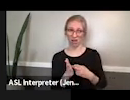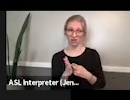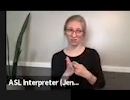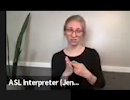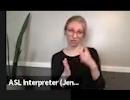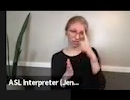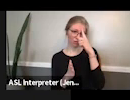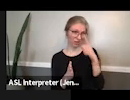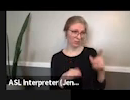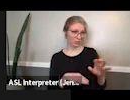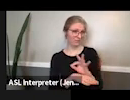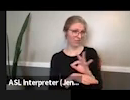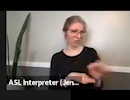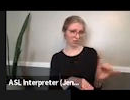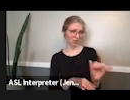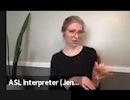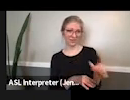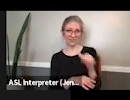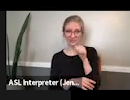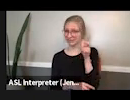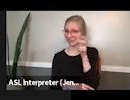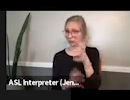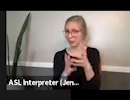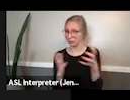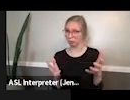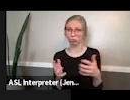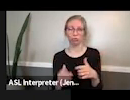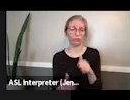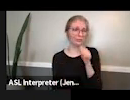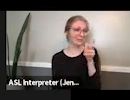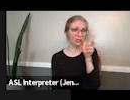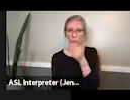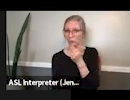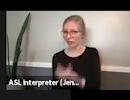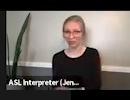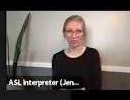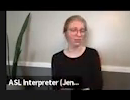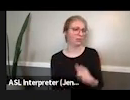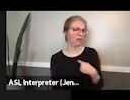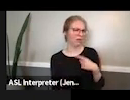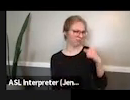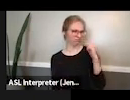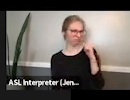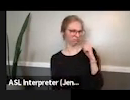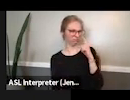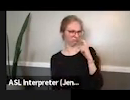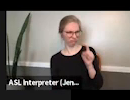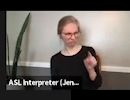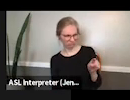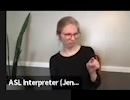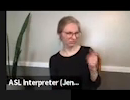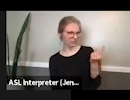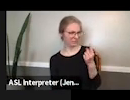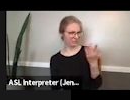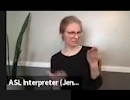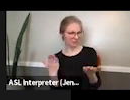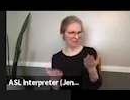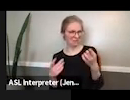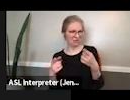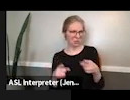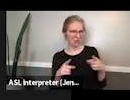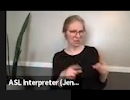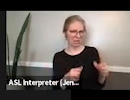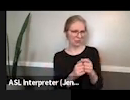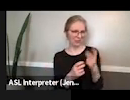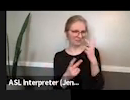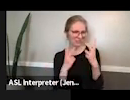didn't hear much. He didn't hear well. I thought I saw things going on with his vision, and I was